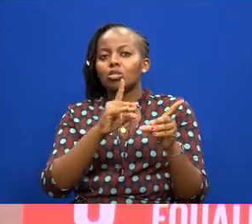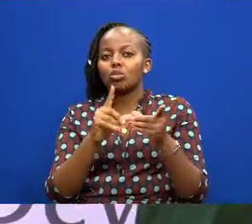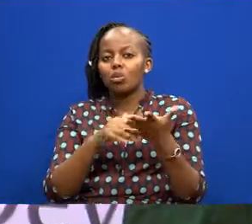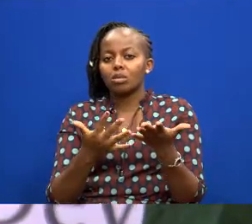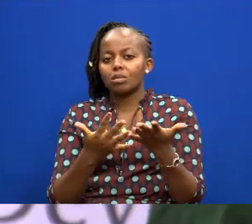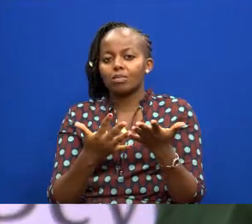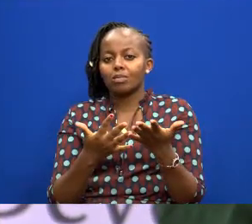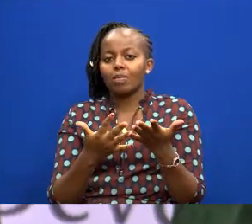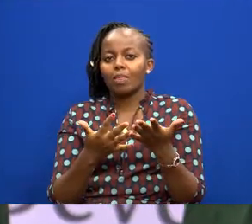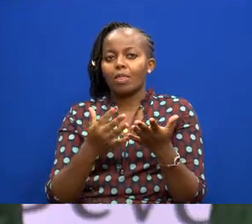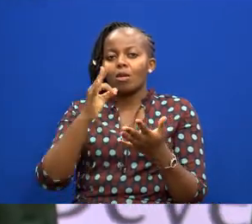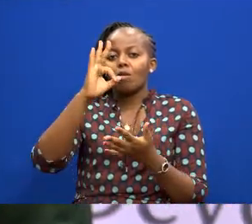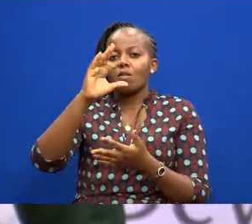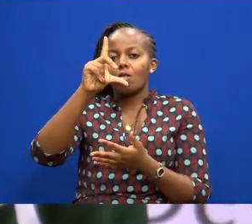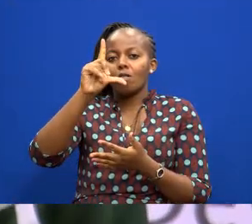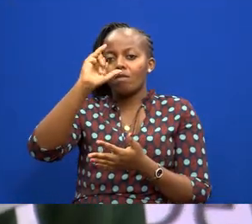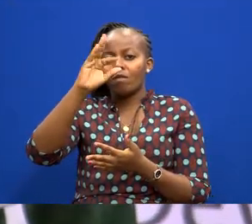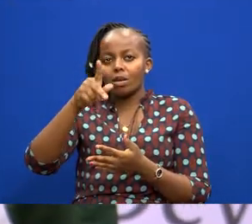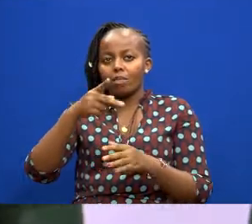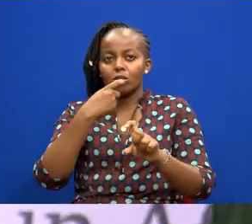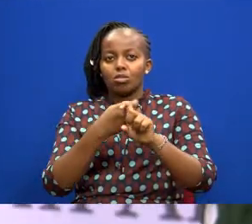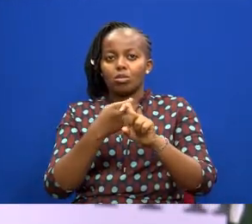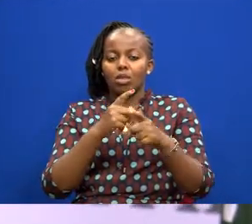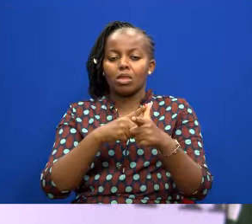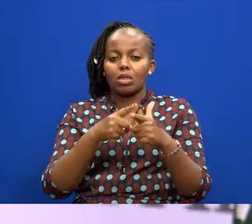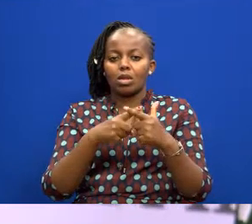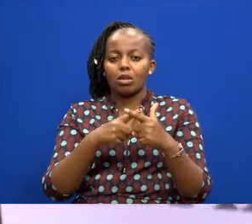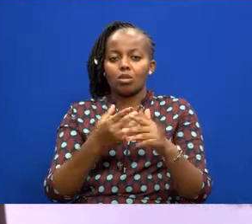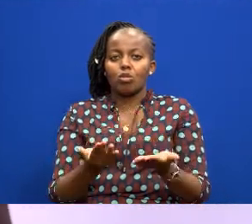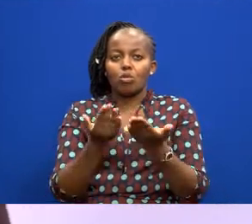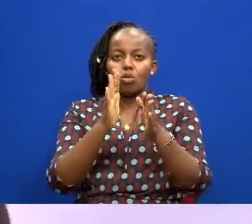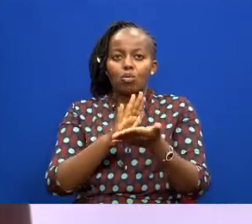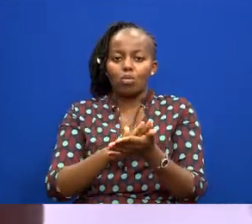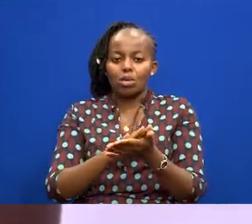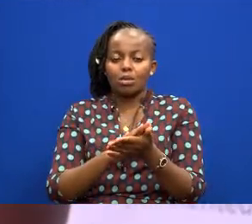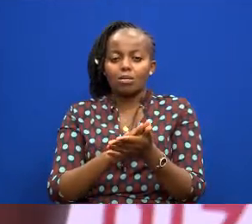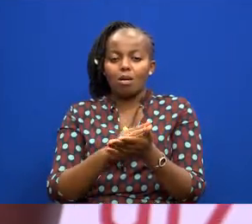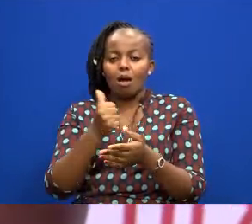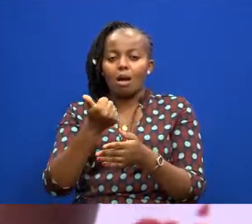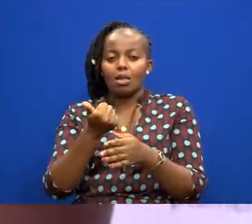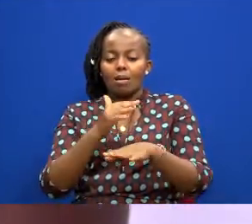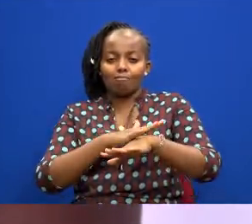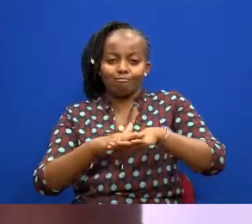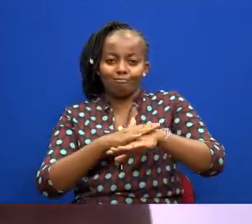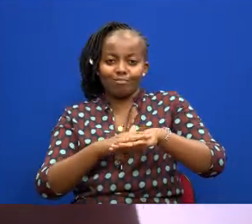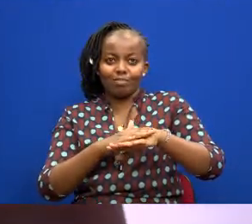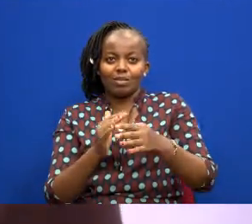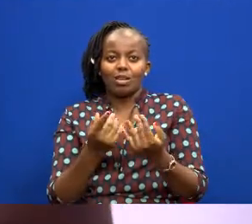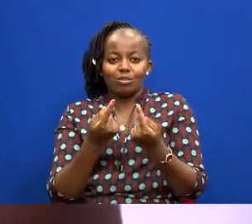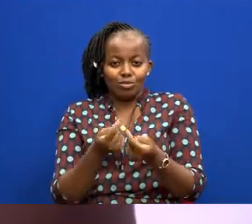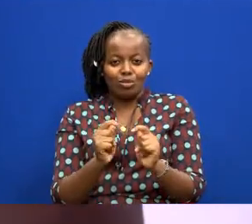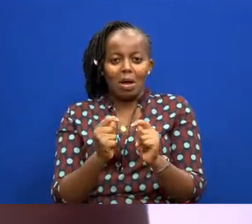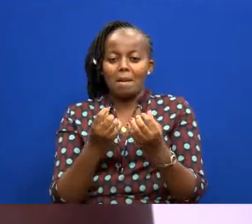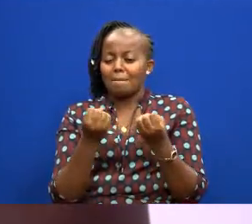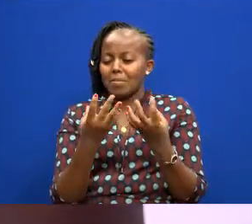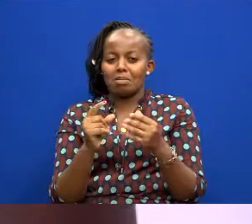stone and make sure that you hold it with this other side of your hand, like this. This one I have to try it so many times, it's